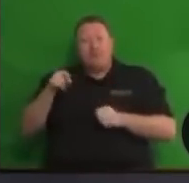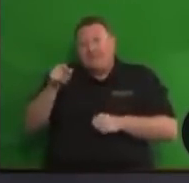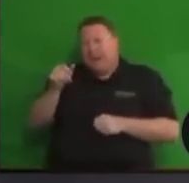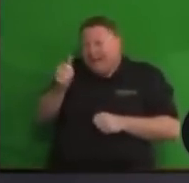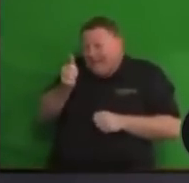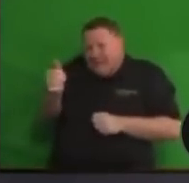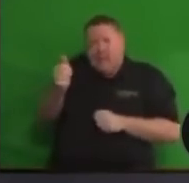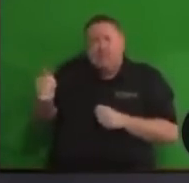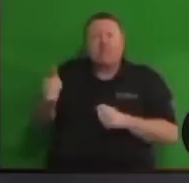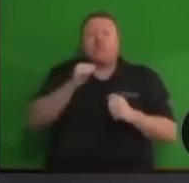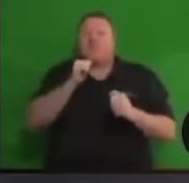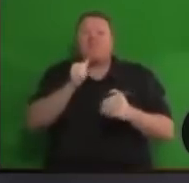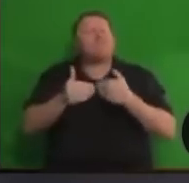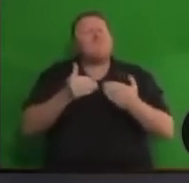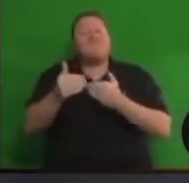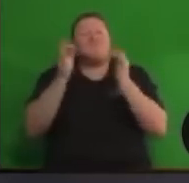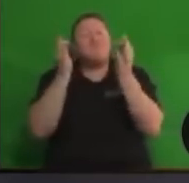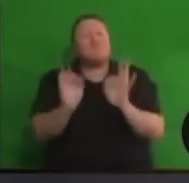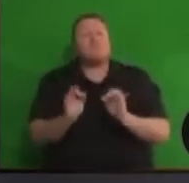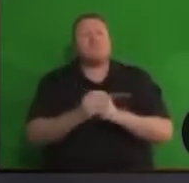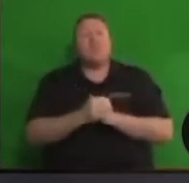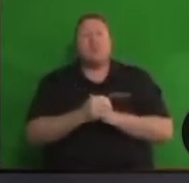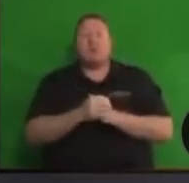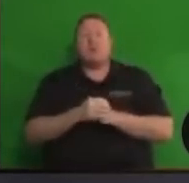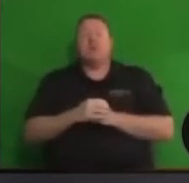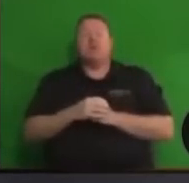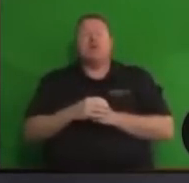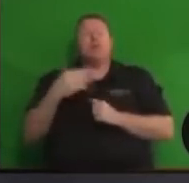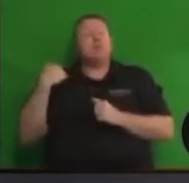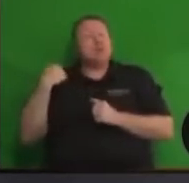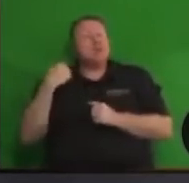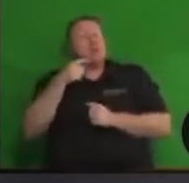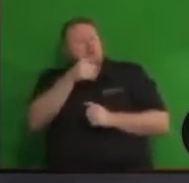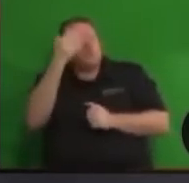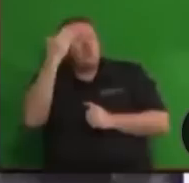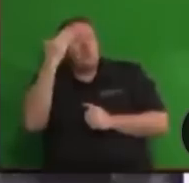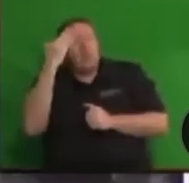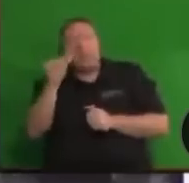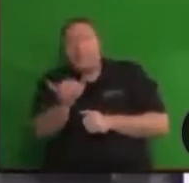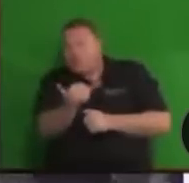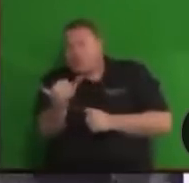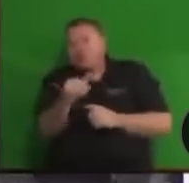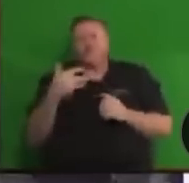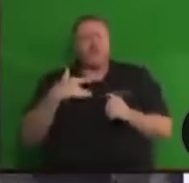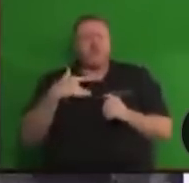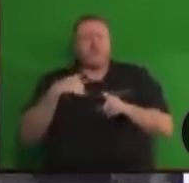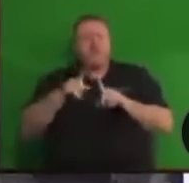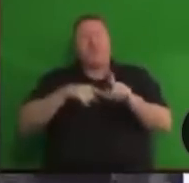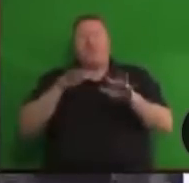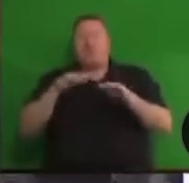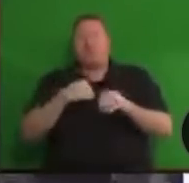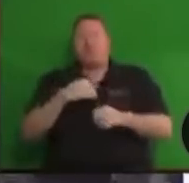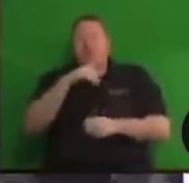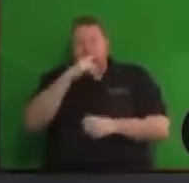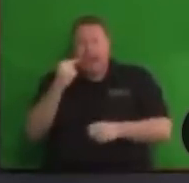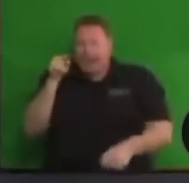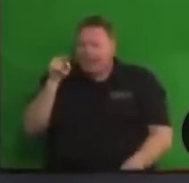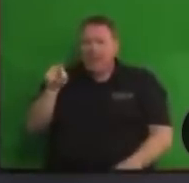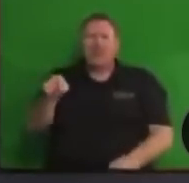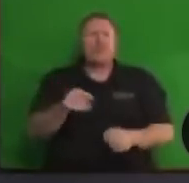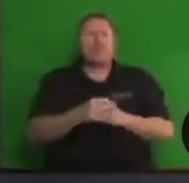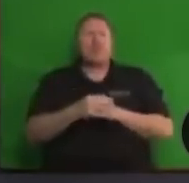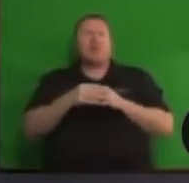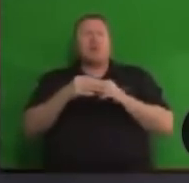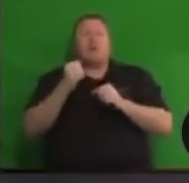mismanagement. Minister, you know which municipalities are failing our people. Let's name them. Let's hold